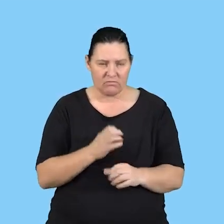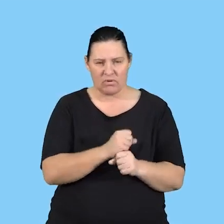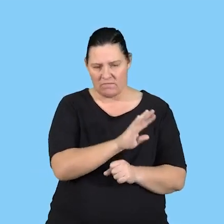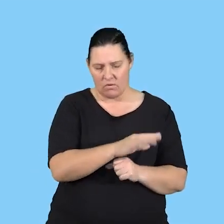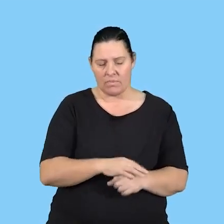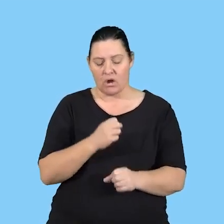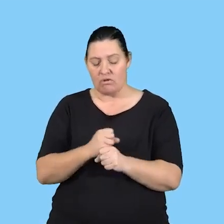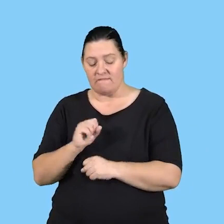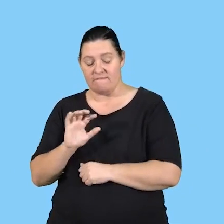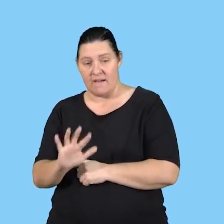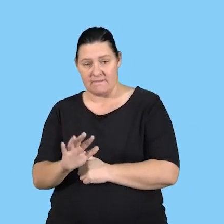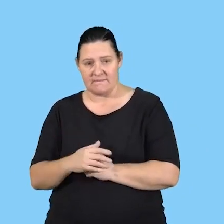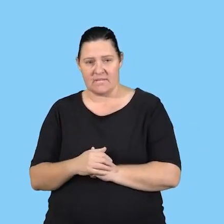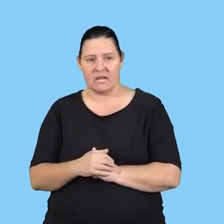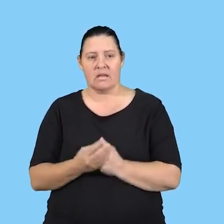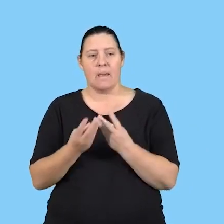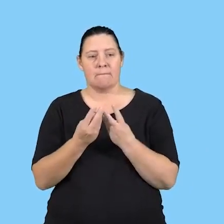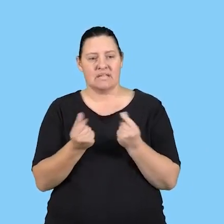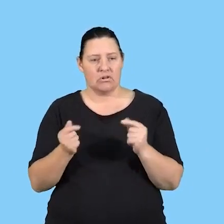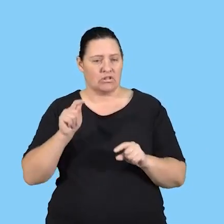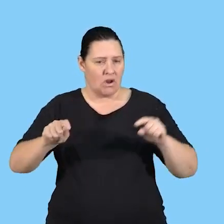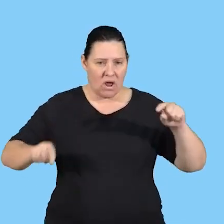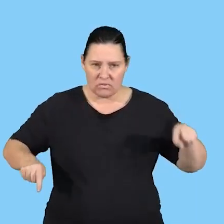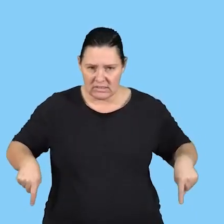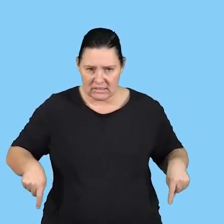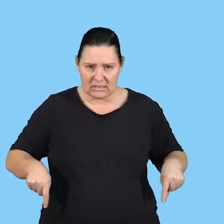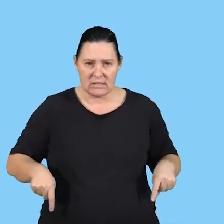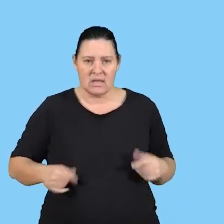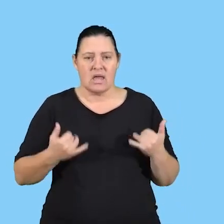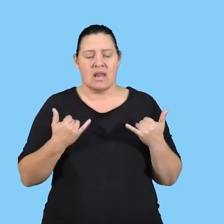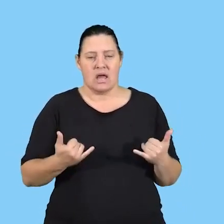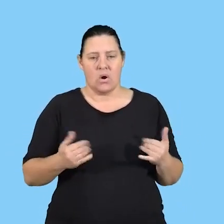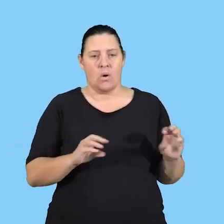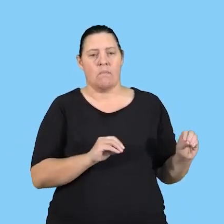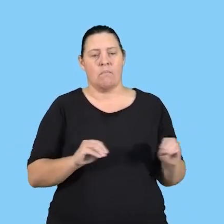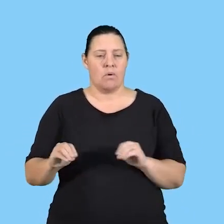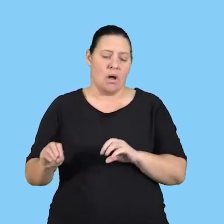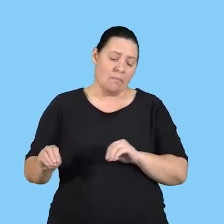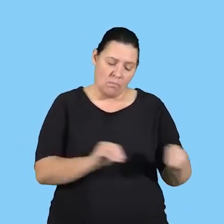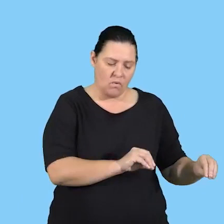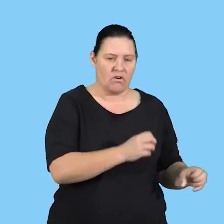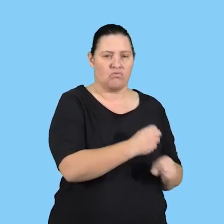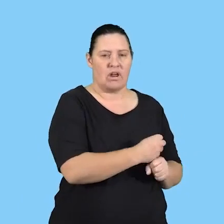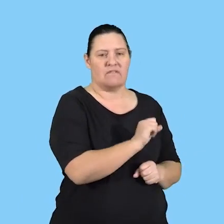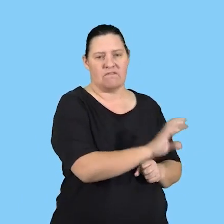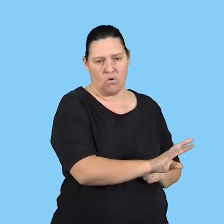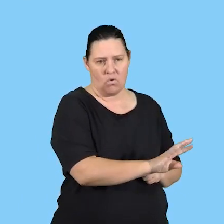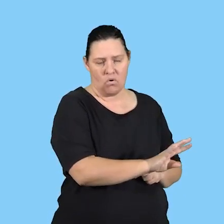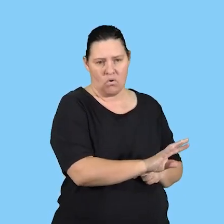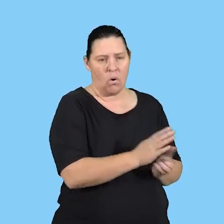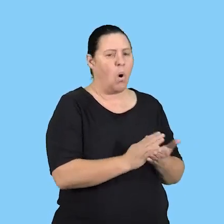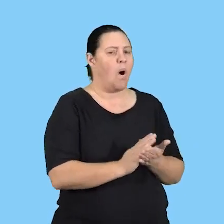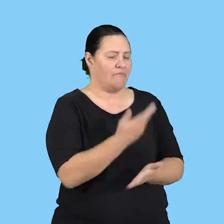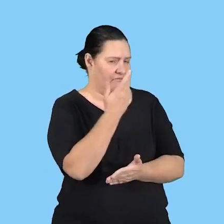In grade 5, materials around us has now been moved back to grade 4. It's been